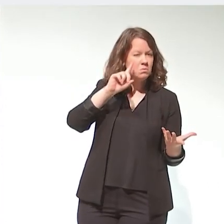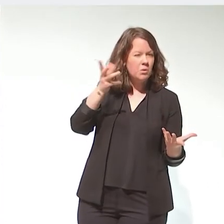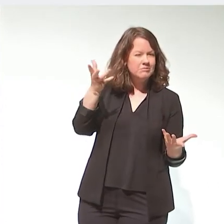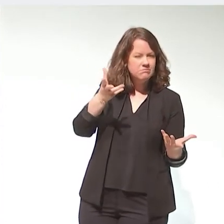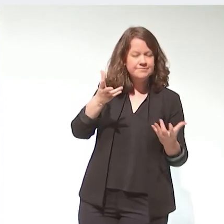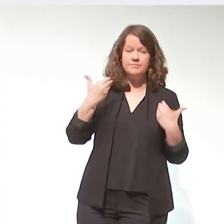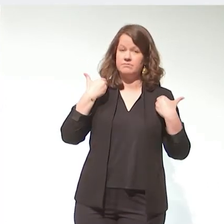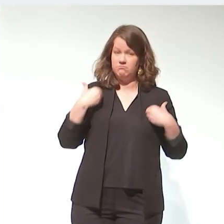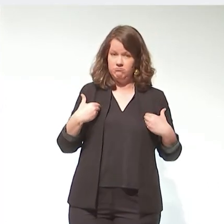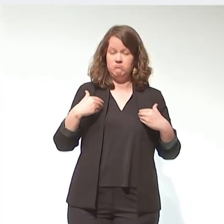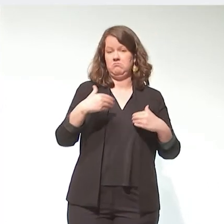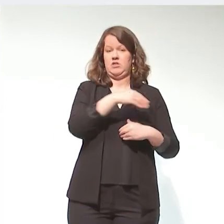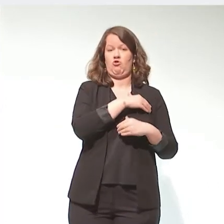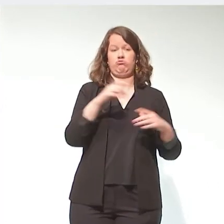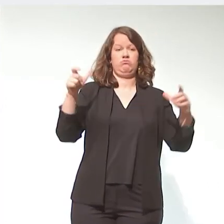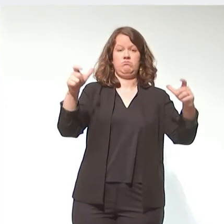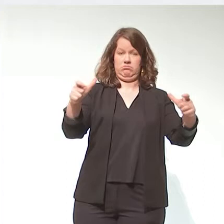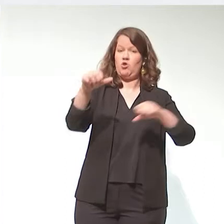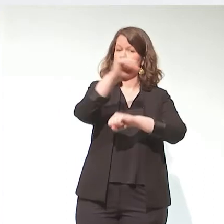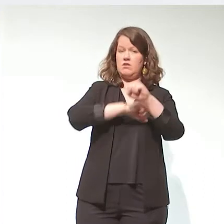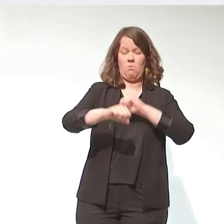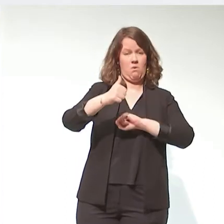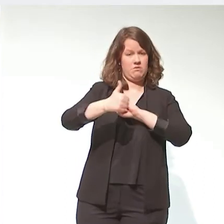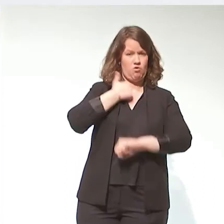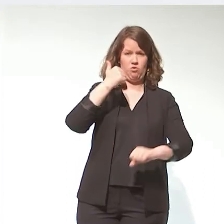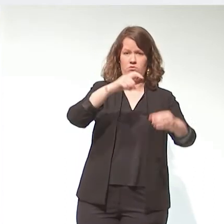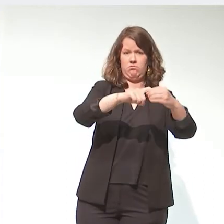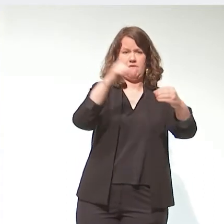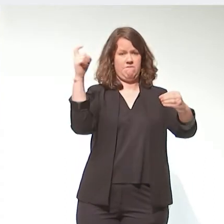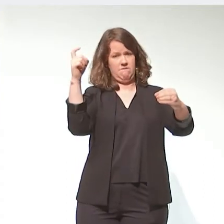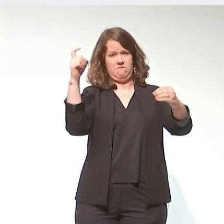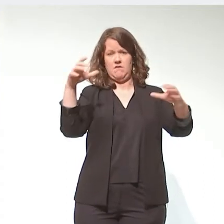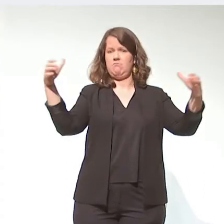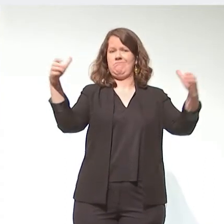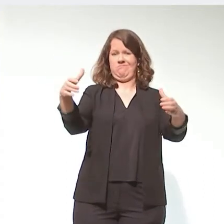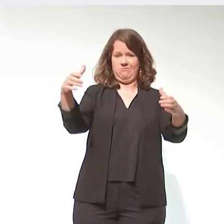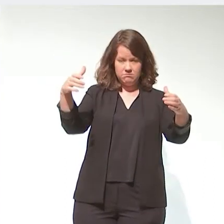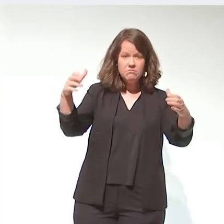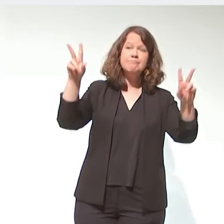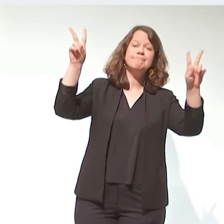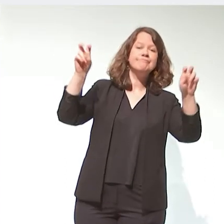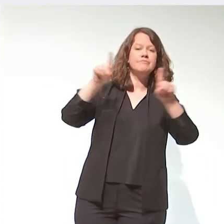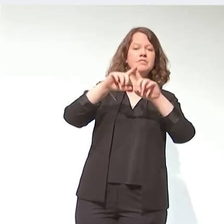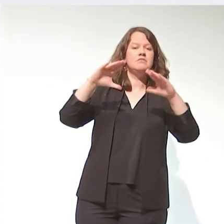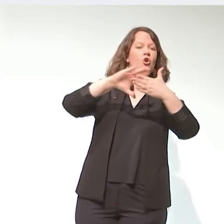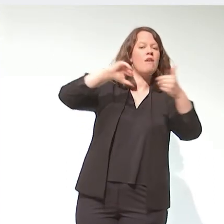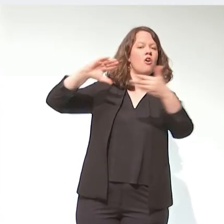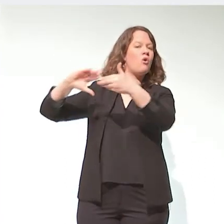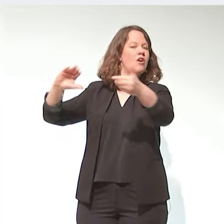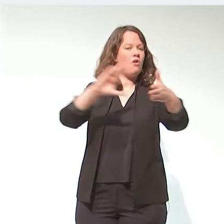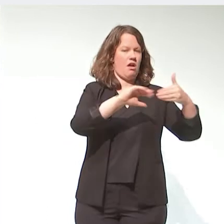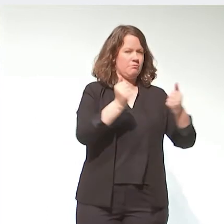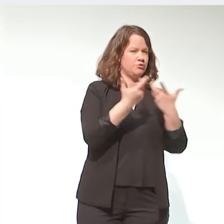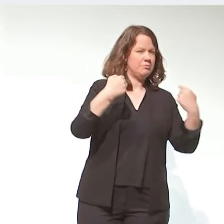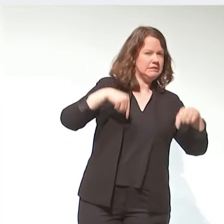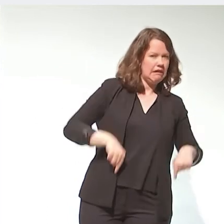collaboration for the ministries that are members of our agency. We help ministries to improve